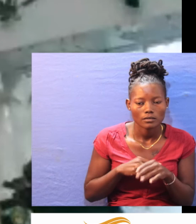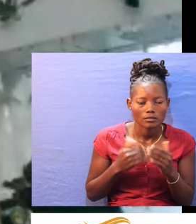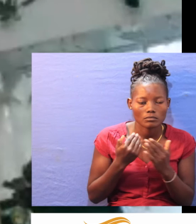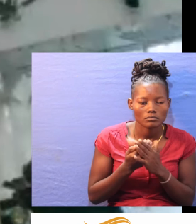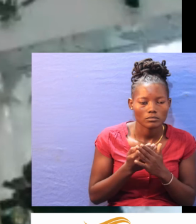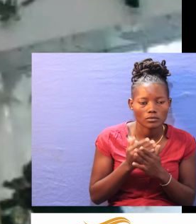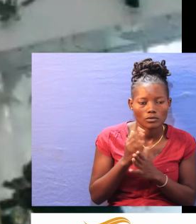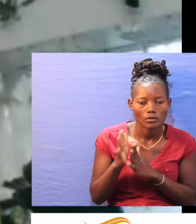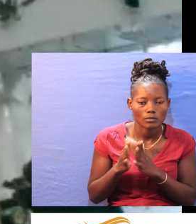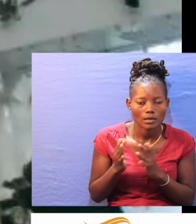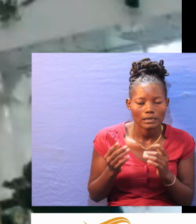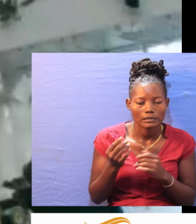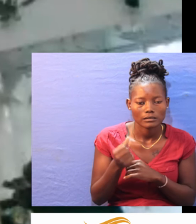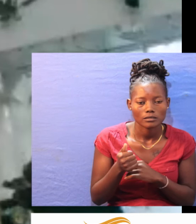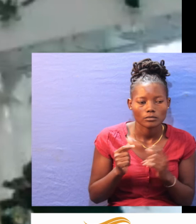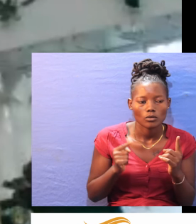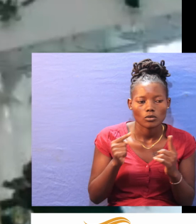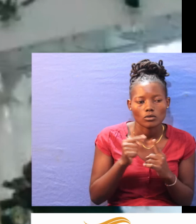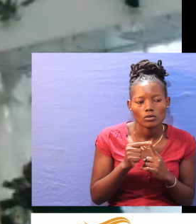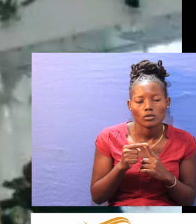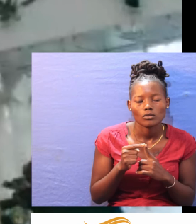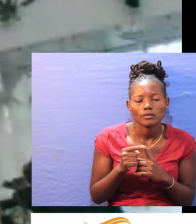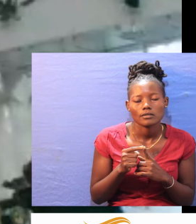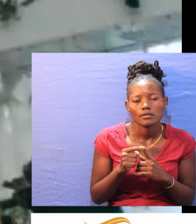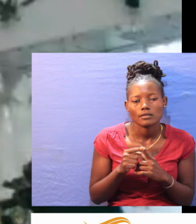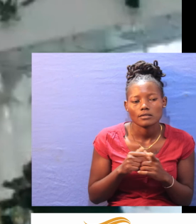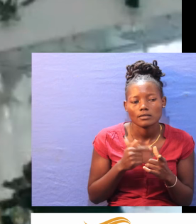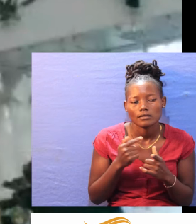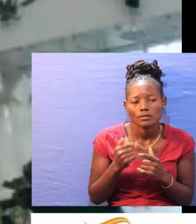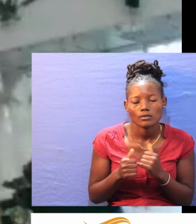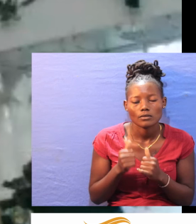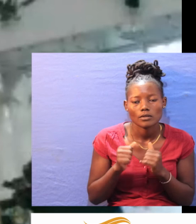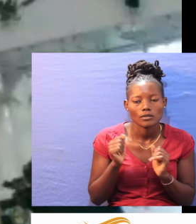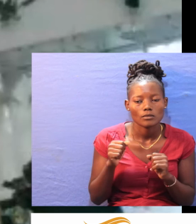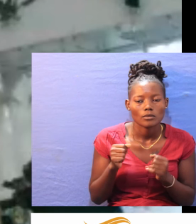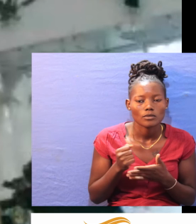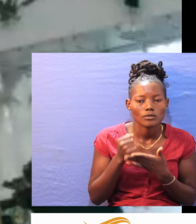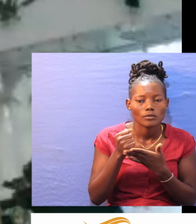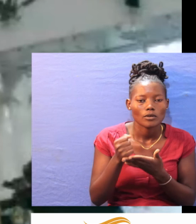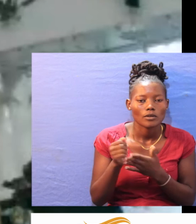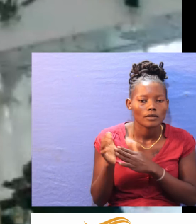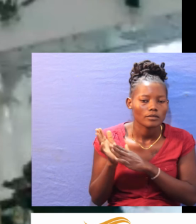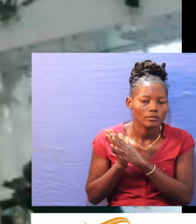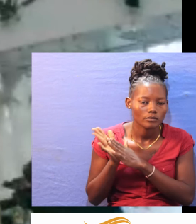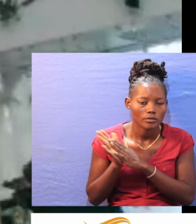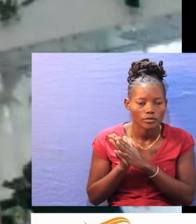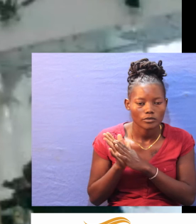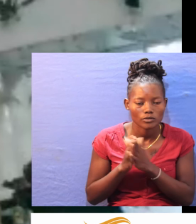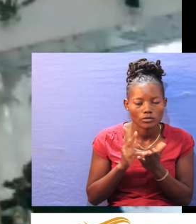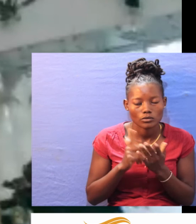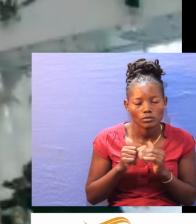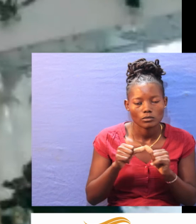small goals along the way, to help with that motivation there to keep them going.